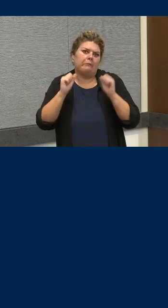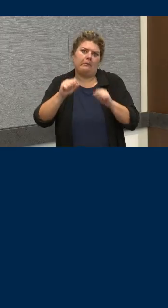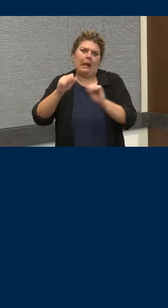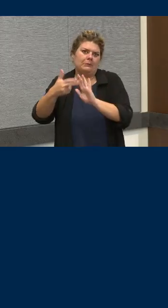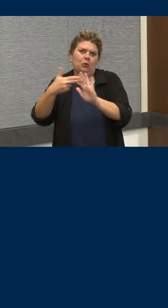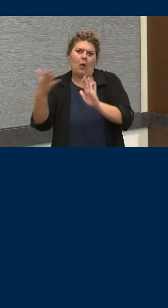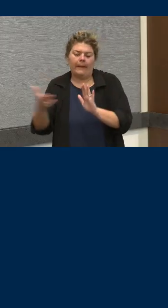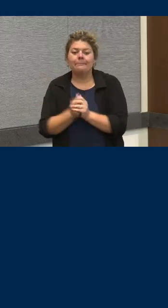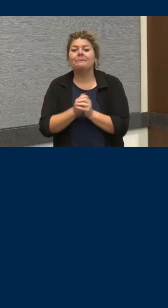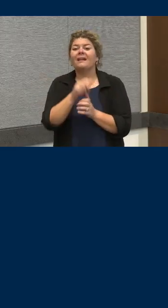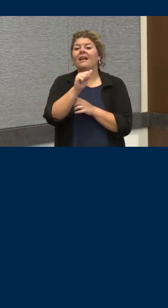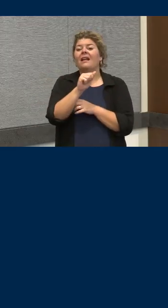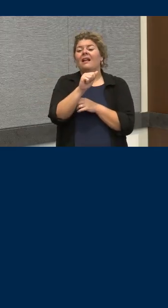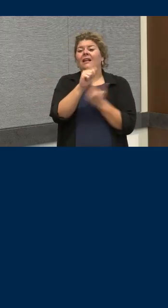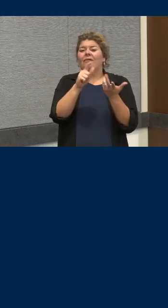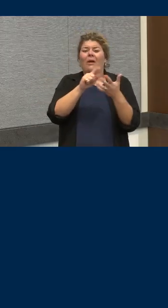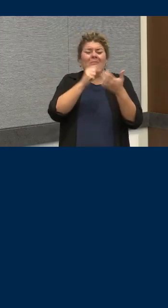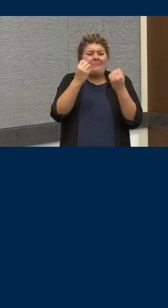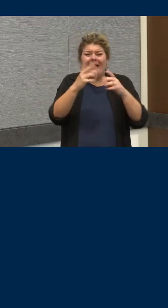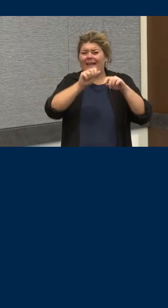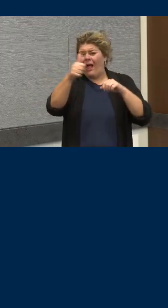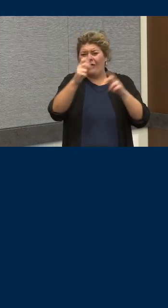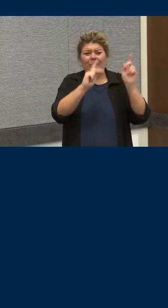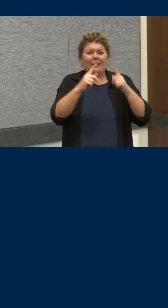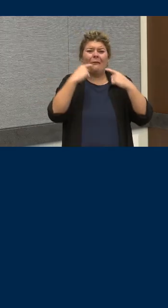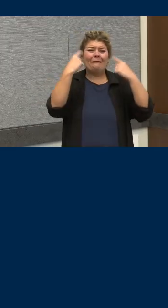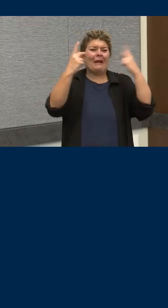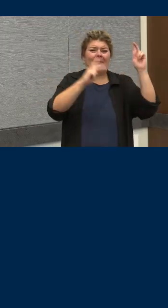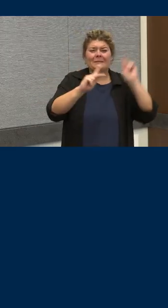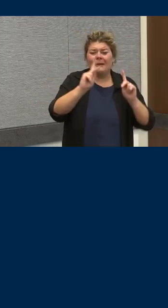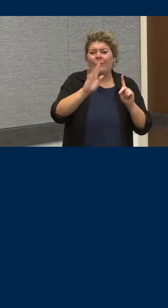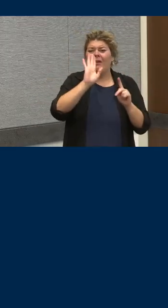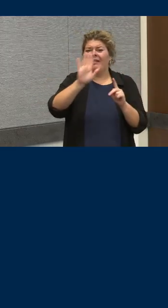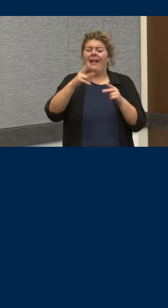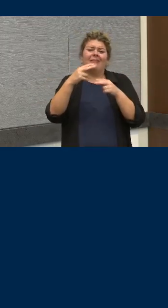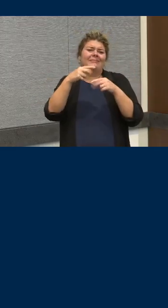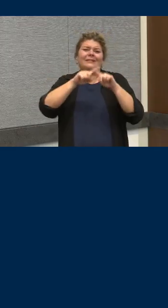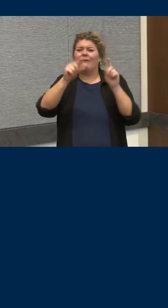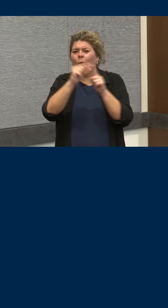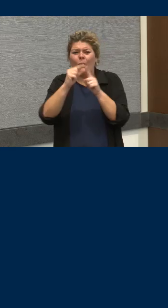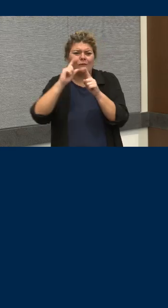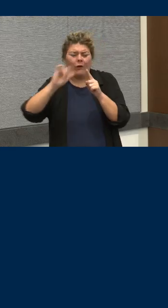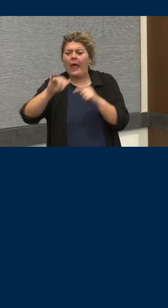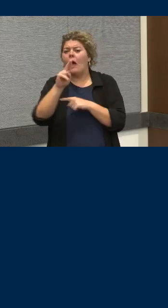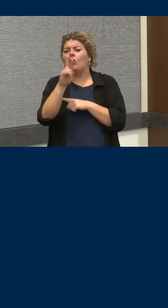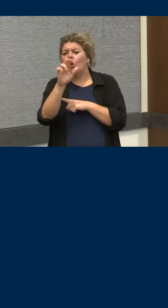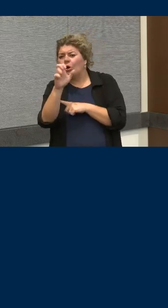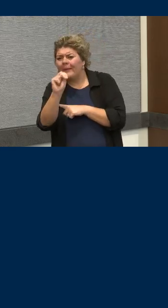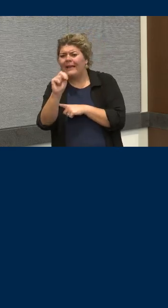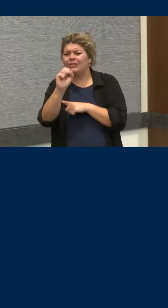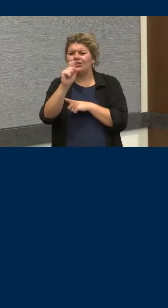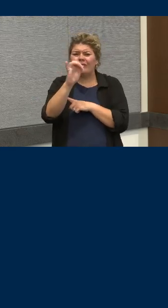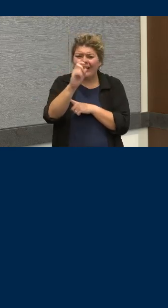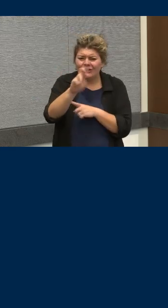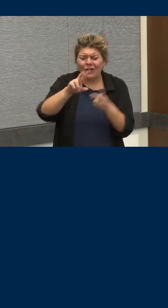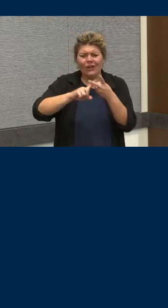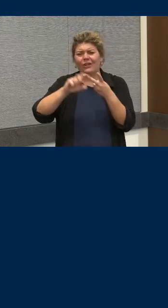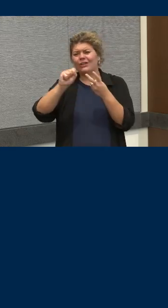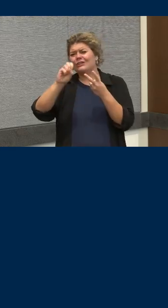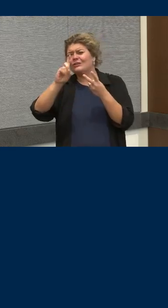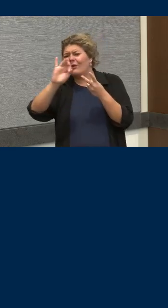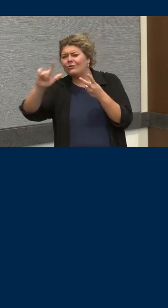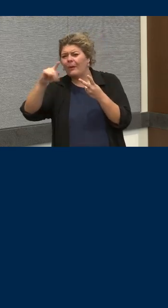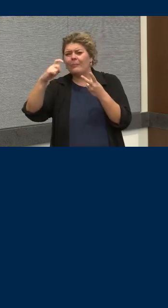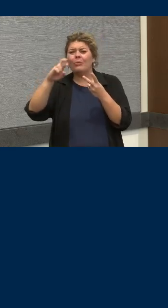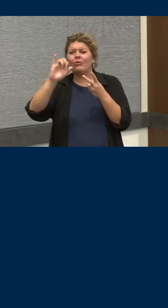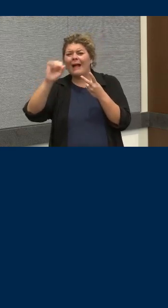de Tocqueville to Georg Simmel's Urban Stranger, to Hannah Arendt's Conscious Pariah, to Yuri